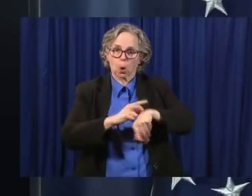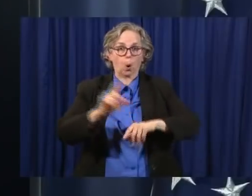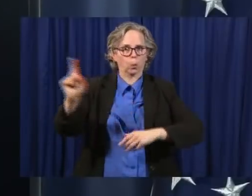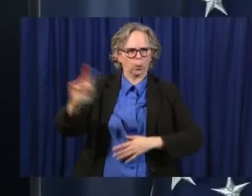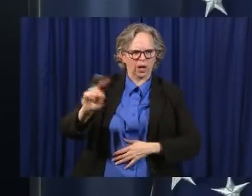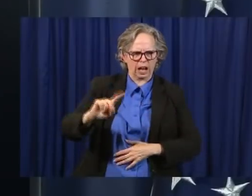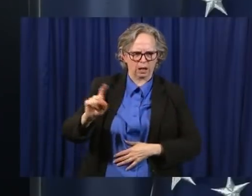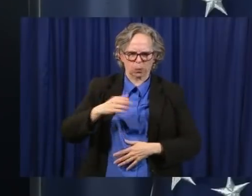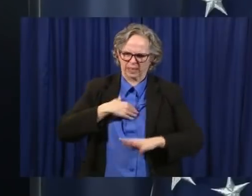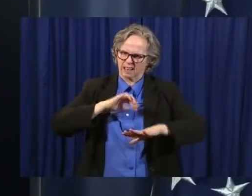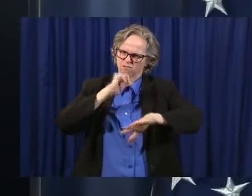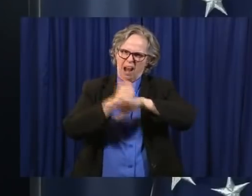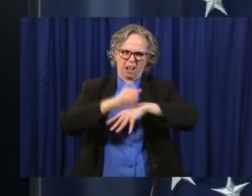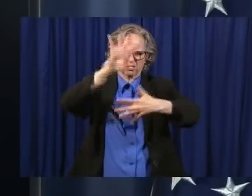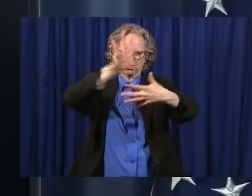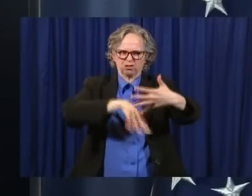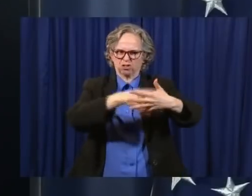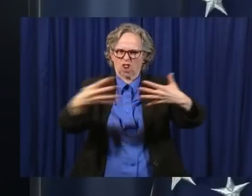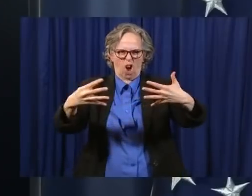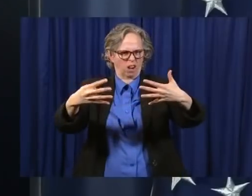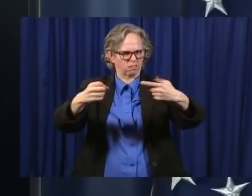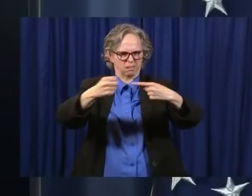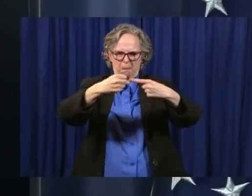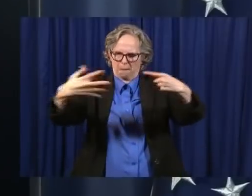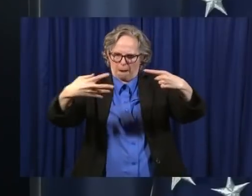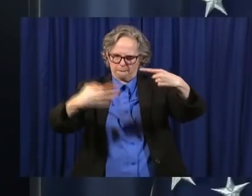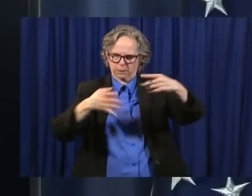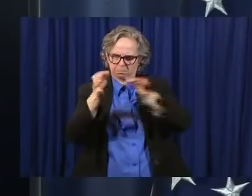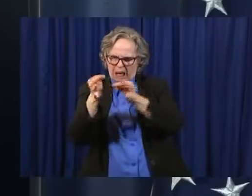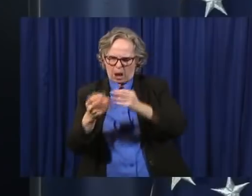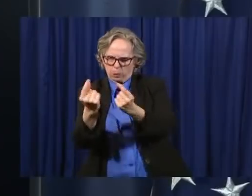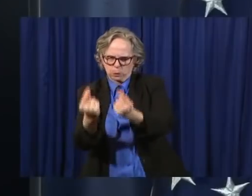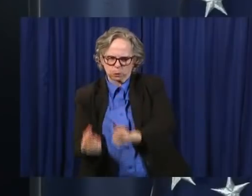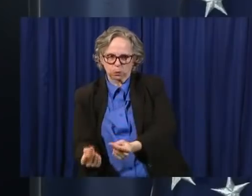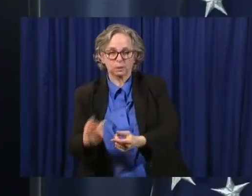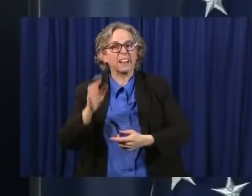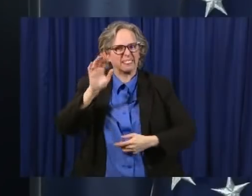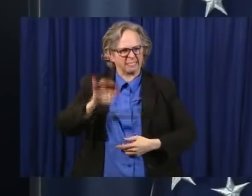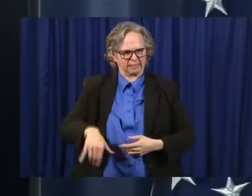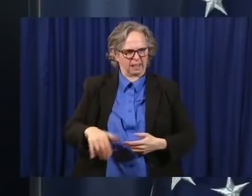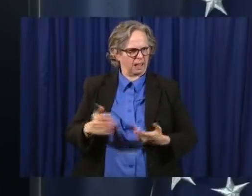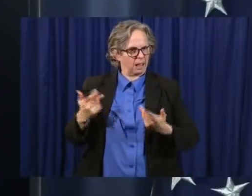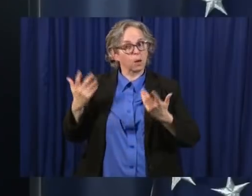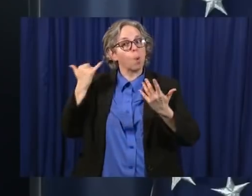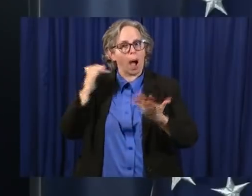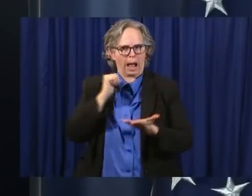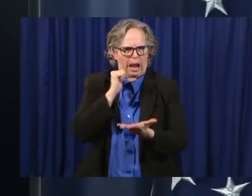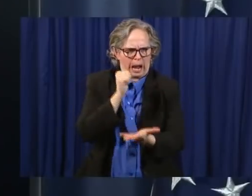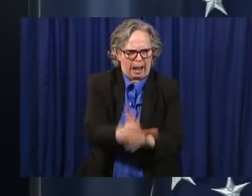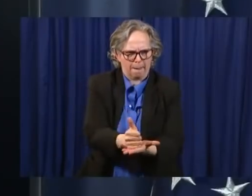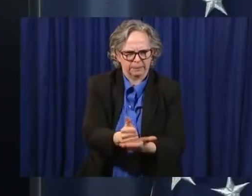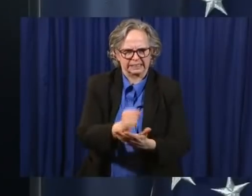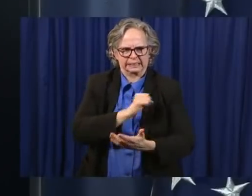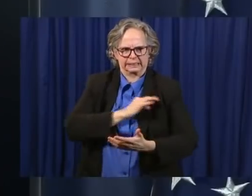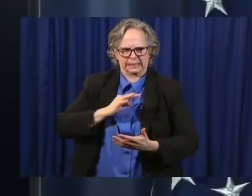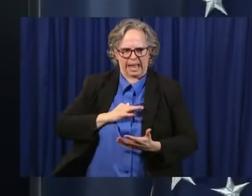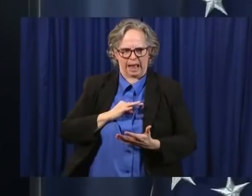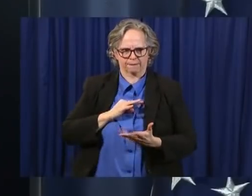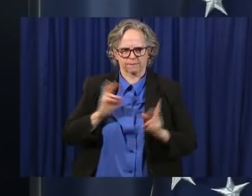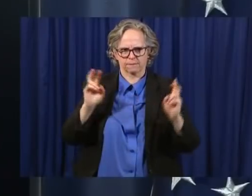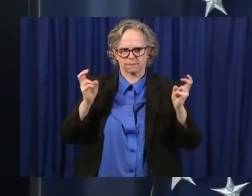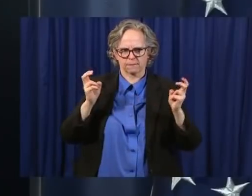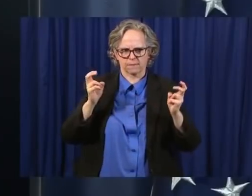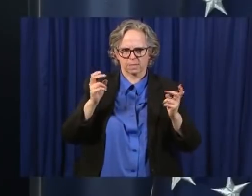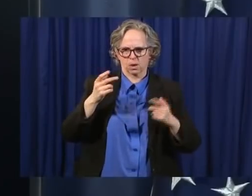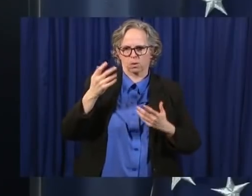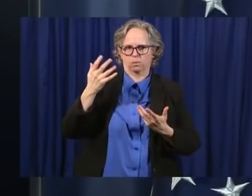chart. So that was our attempt to utilize our PPE because, you know, we're trying to buy it,